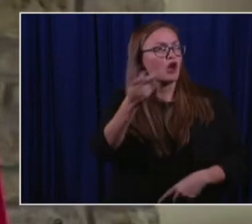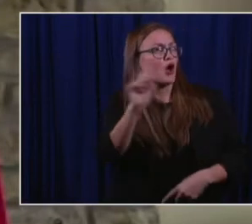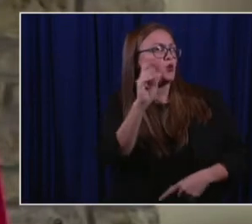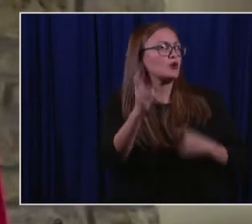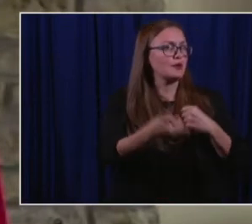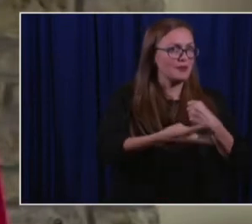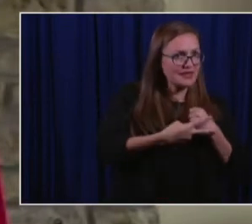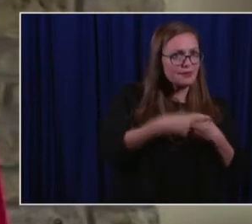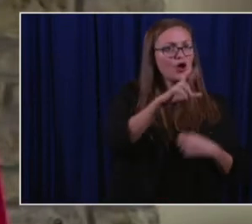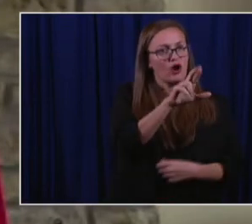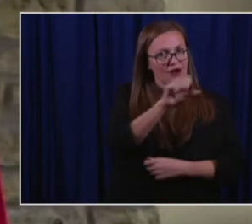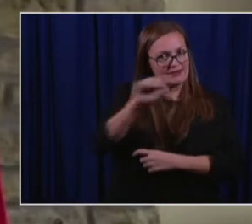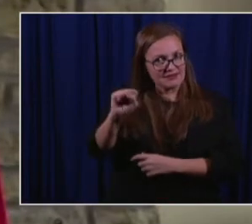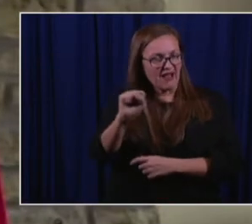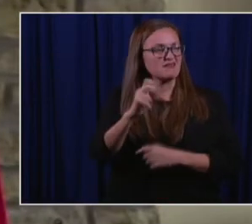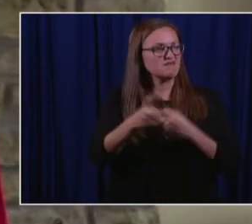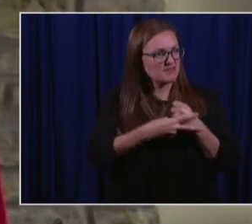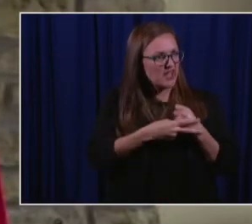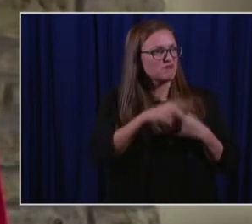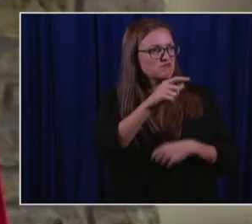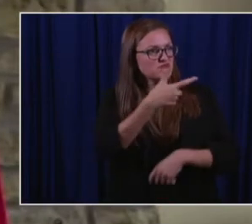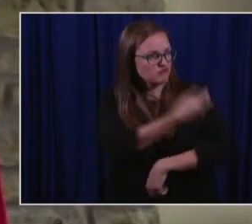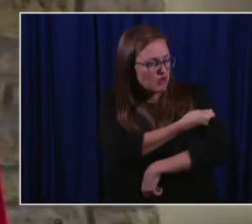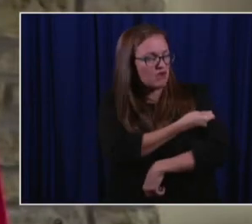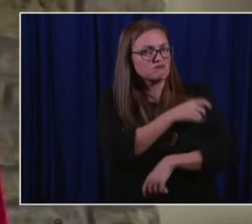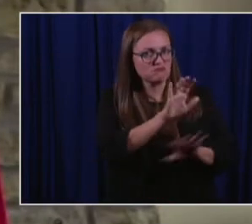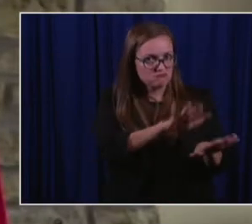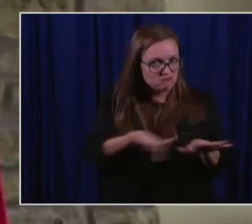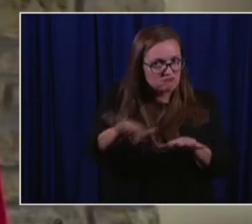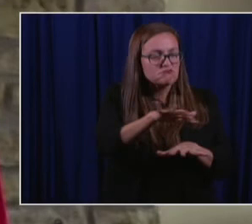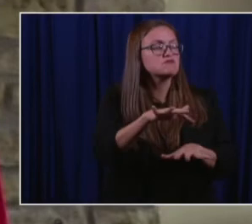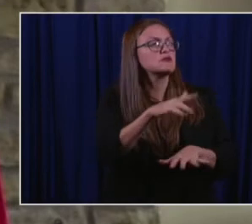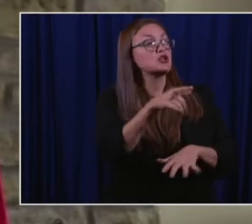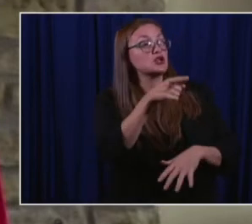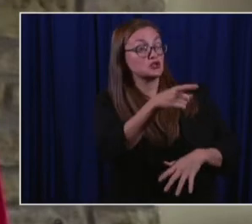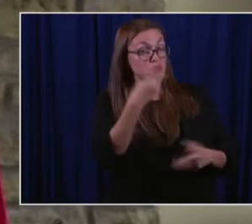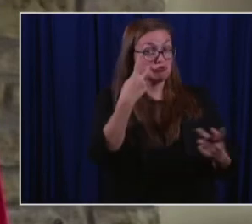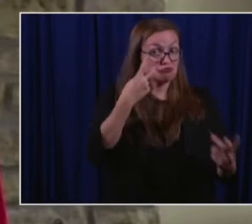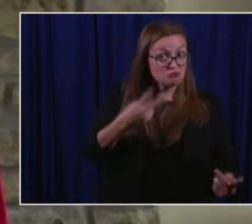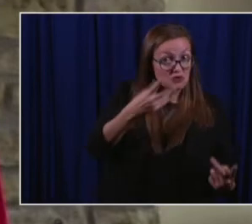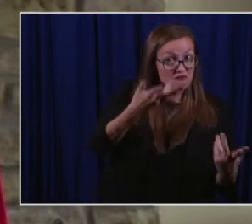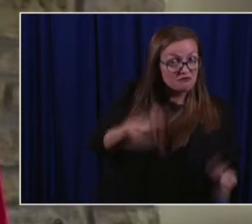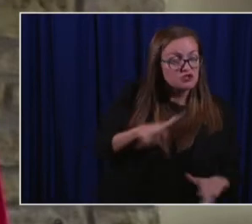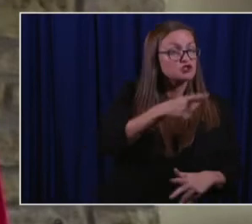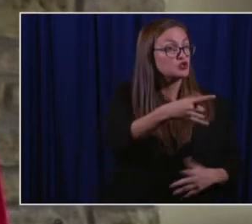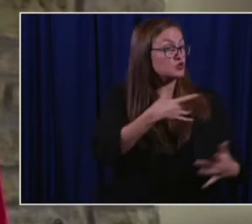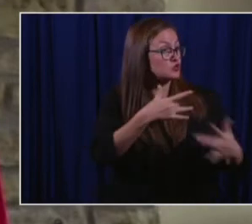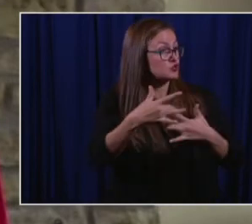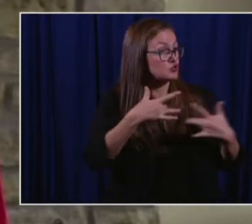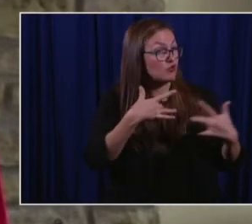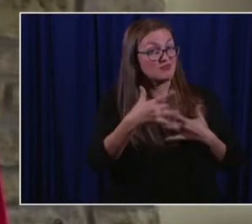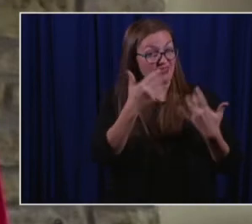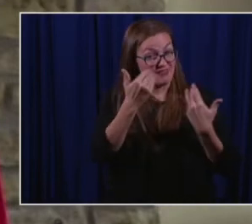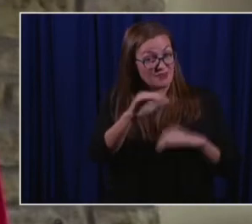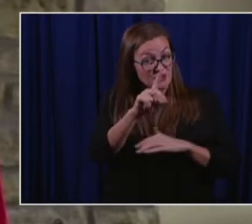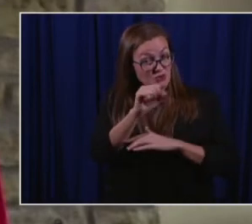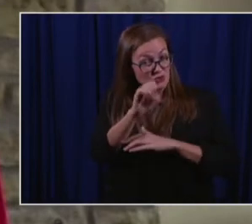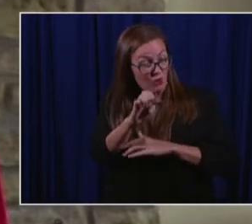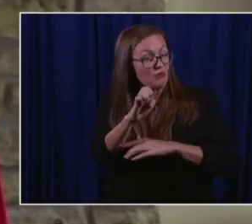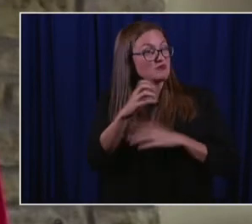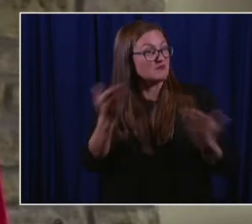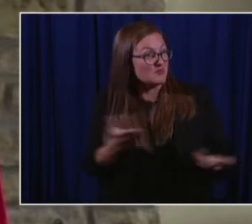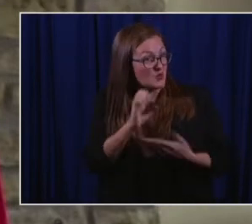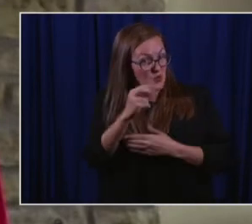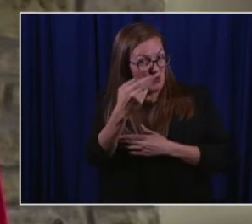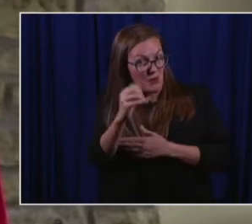sensitive the Pfizer vaccine is, how concerned are you that some of these limited doses that Ohio is going to get may go bad and